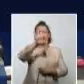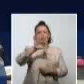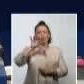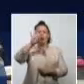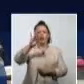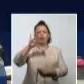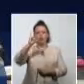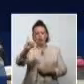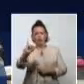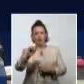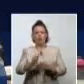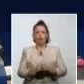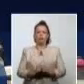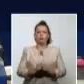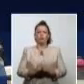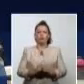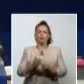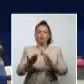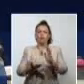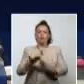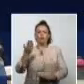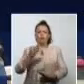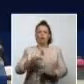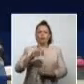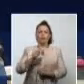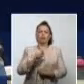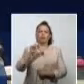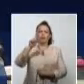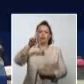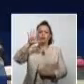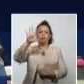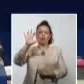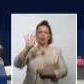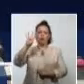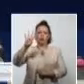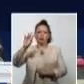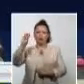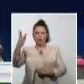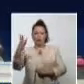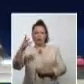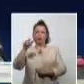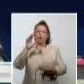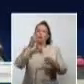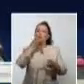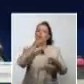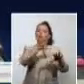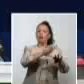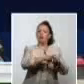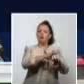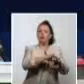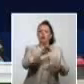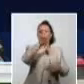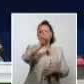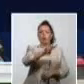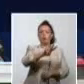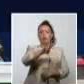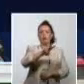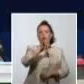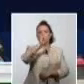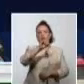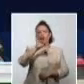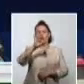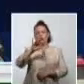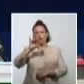these numbers from one day to the next, and this is the result of some patients being discharged